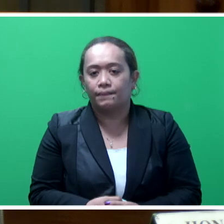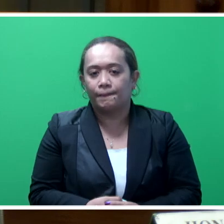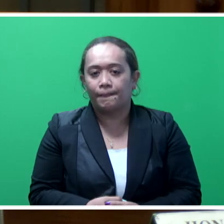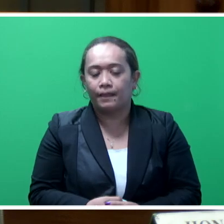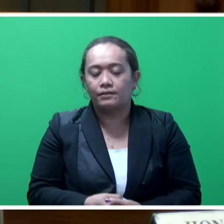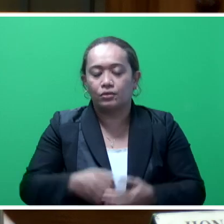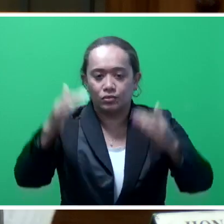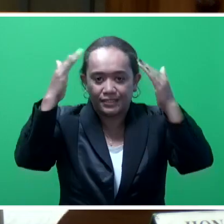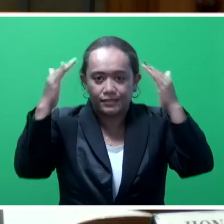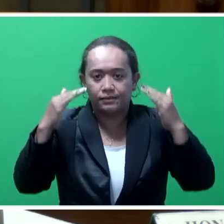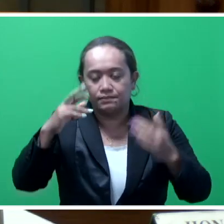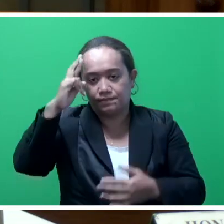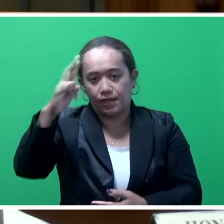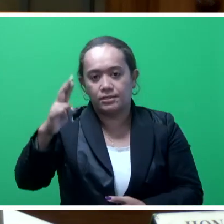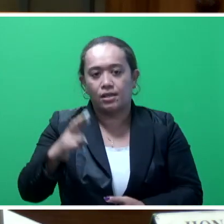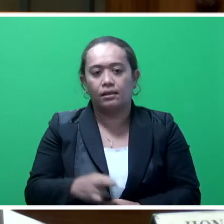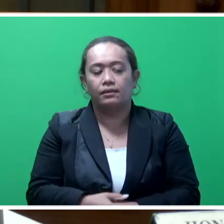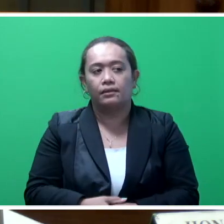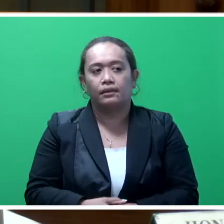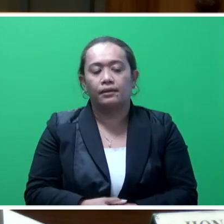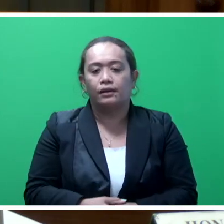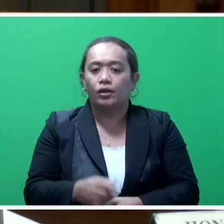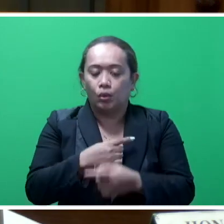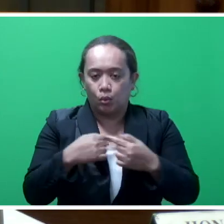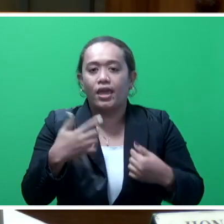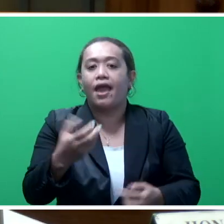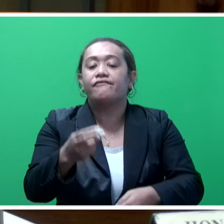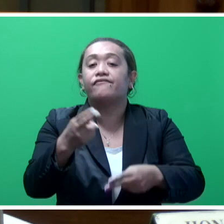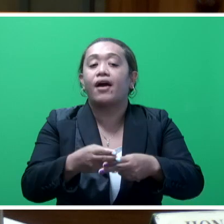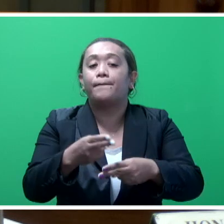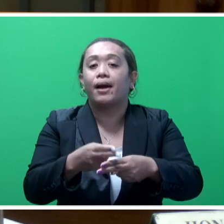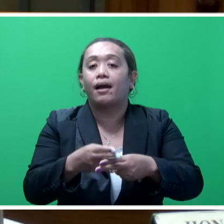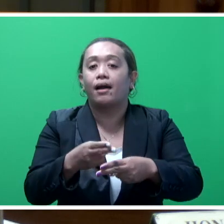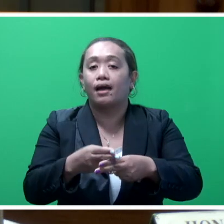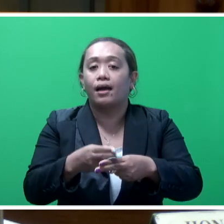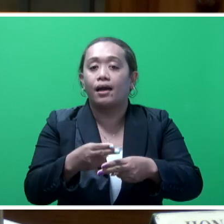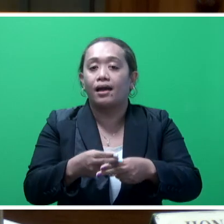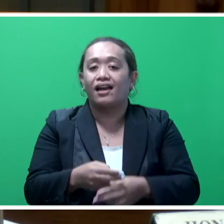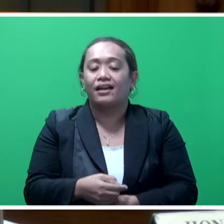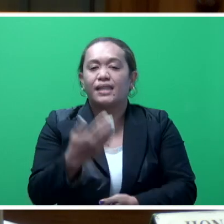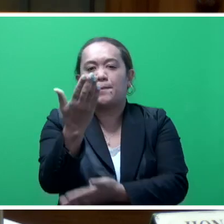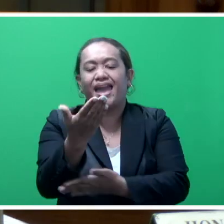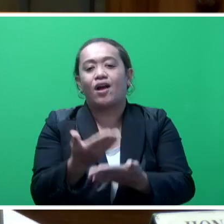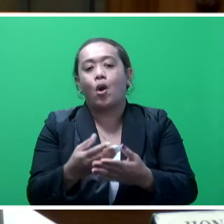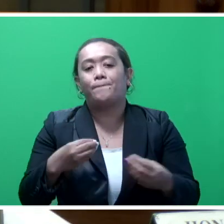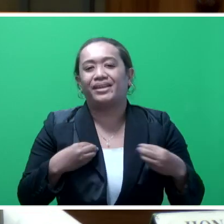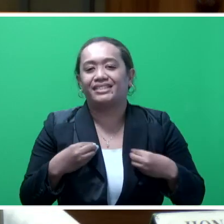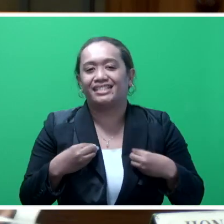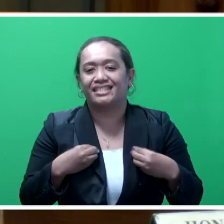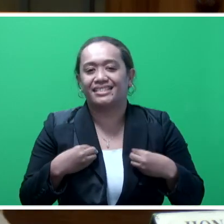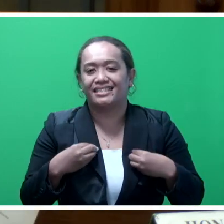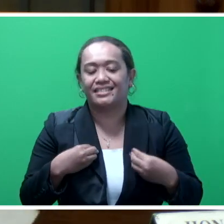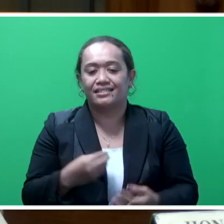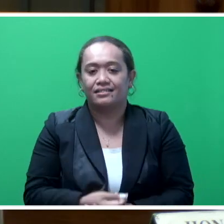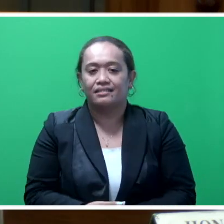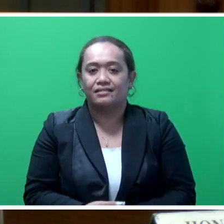said, we have got model farmers who are solely commercial farmers, large-scale farmers, who are